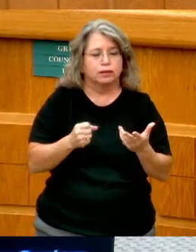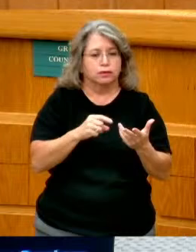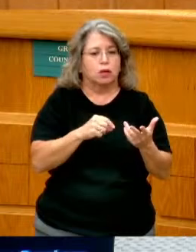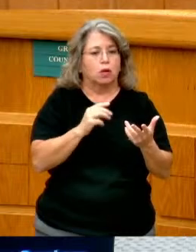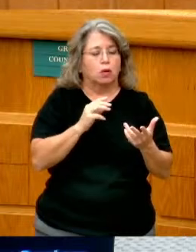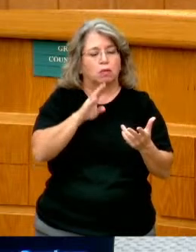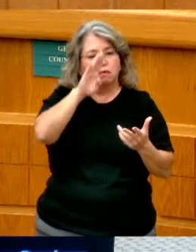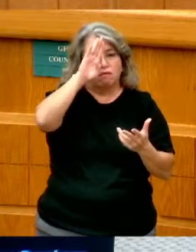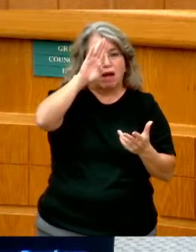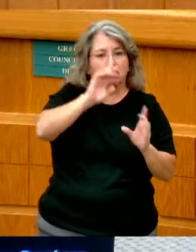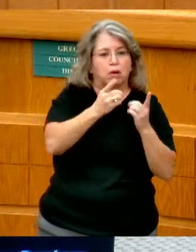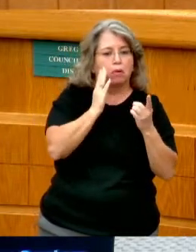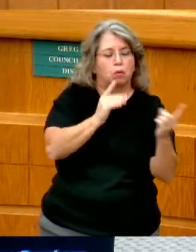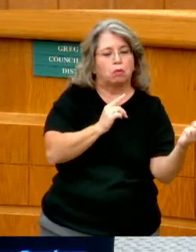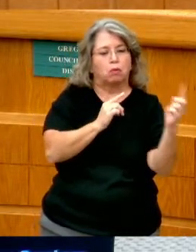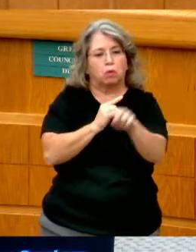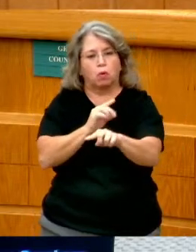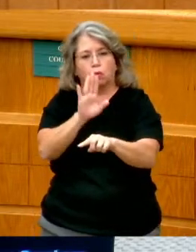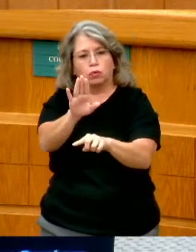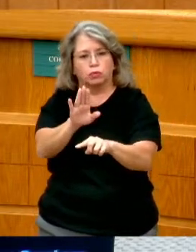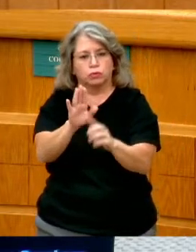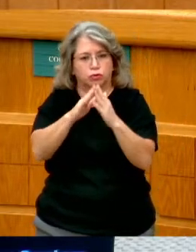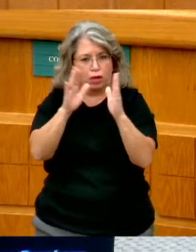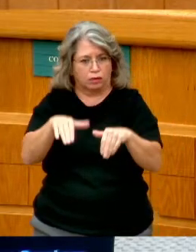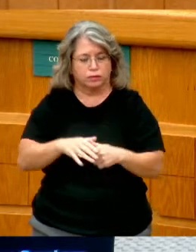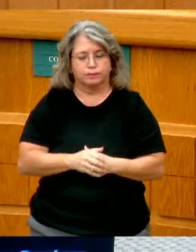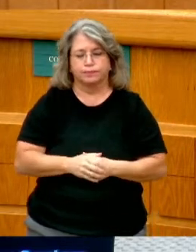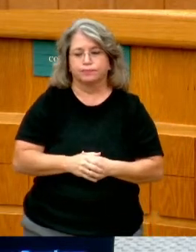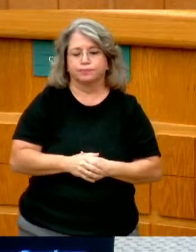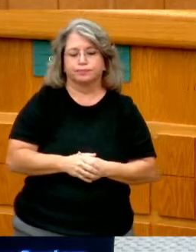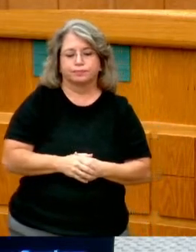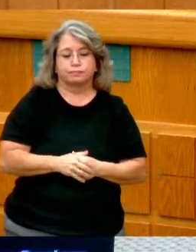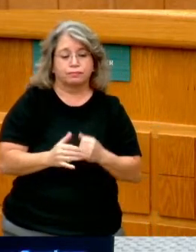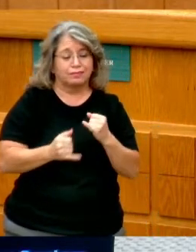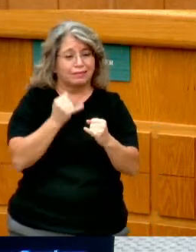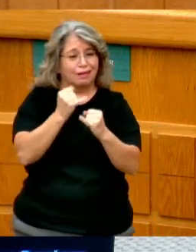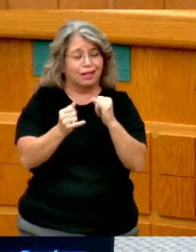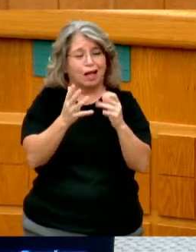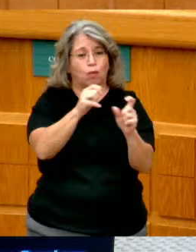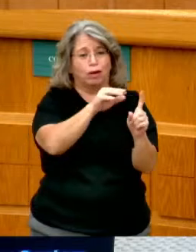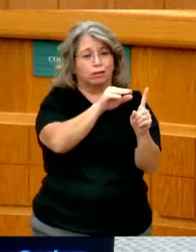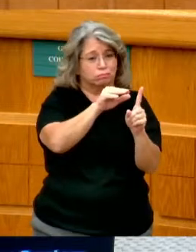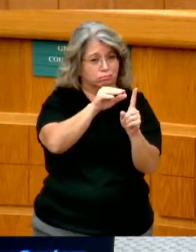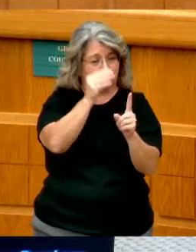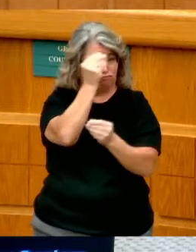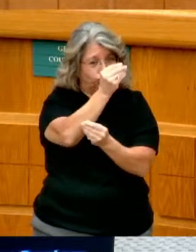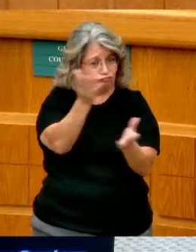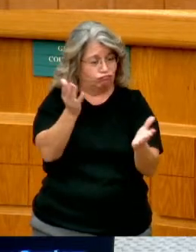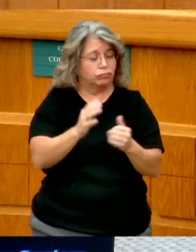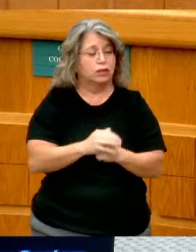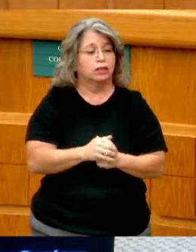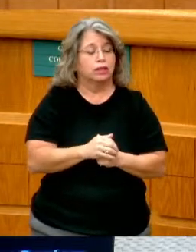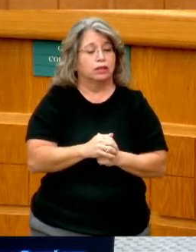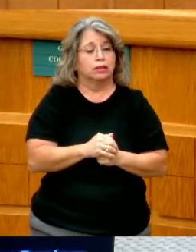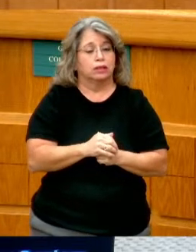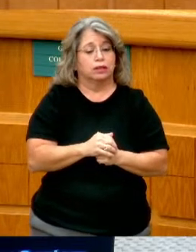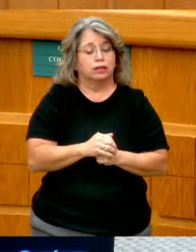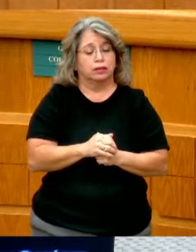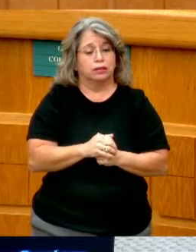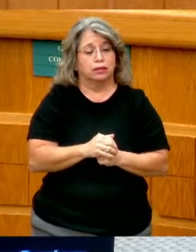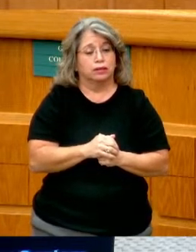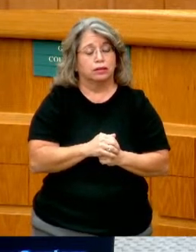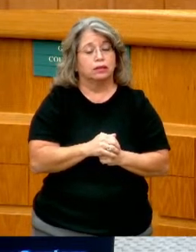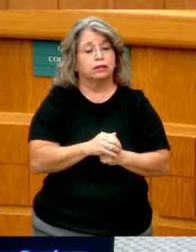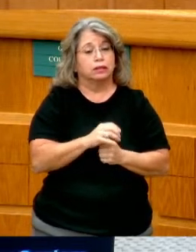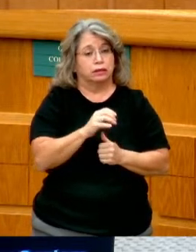Finally, I want to remind everyone that the program, although it is